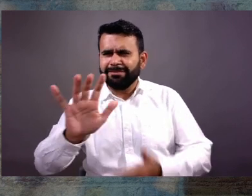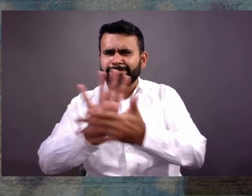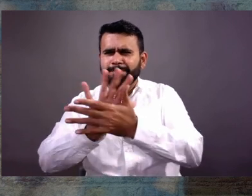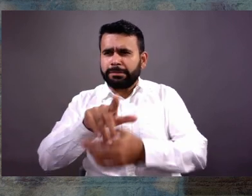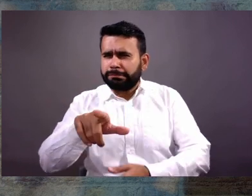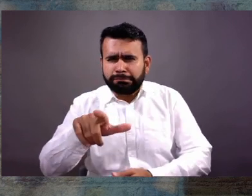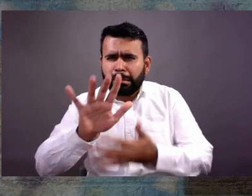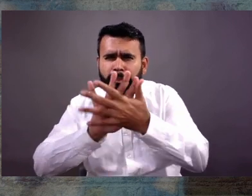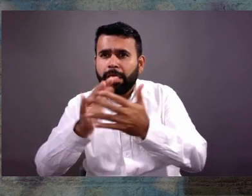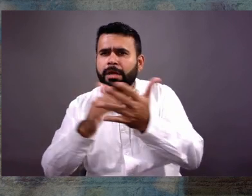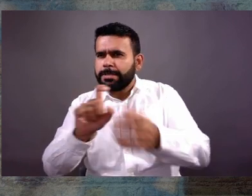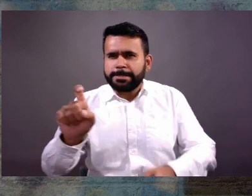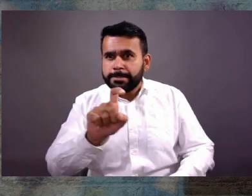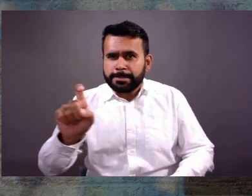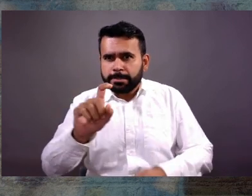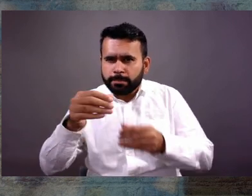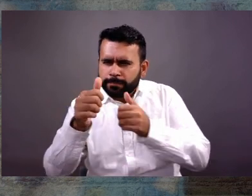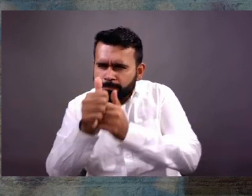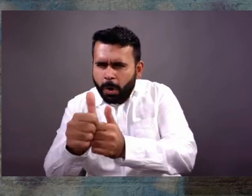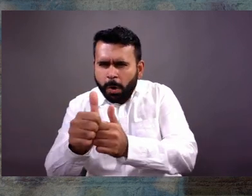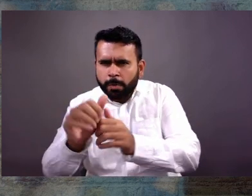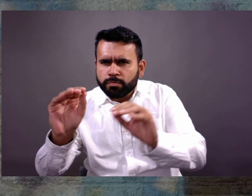video at any time if you need more practice.